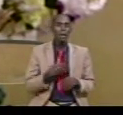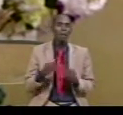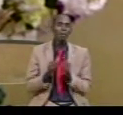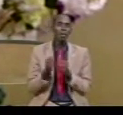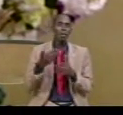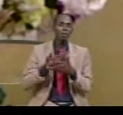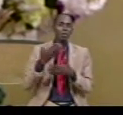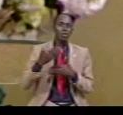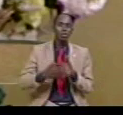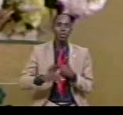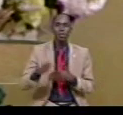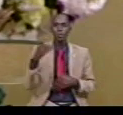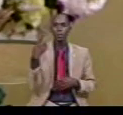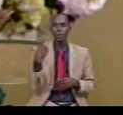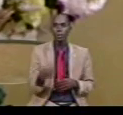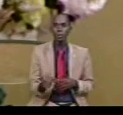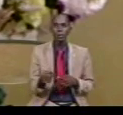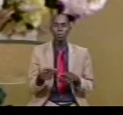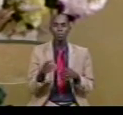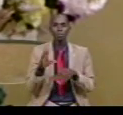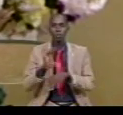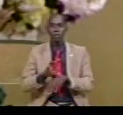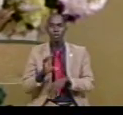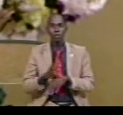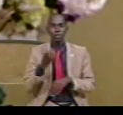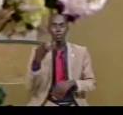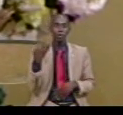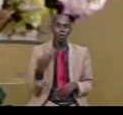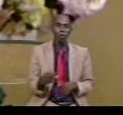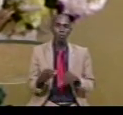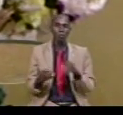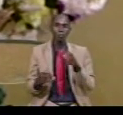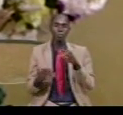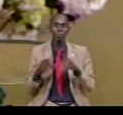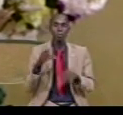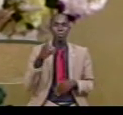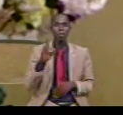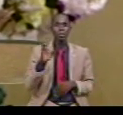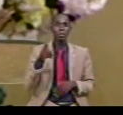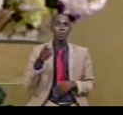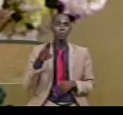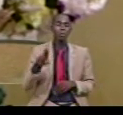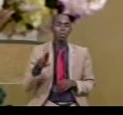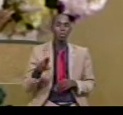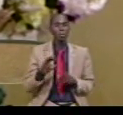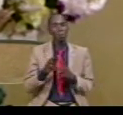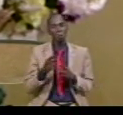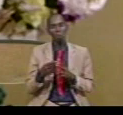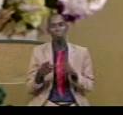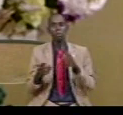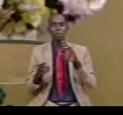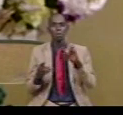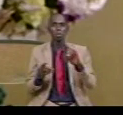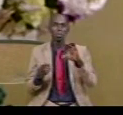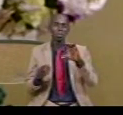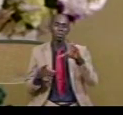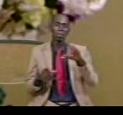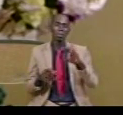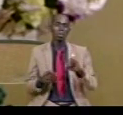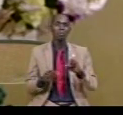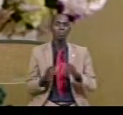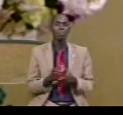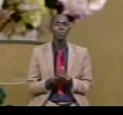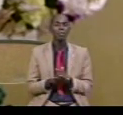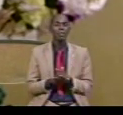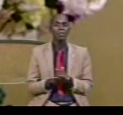the denomination of Deeper Life Bible Church or Deeper Christian Life Ministry. He's